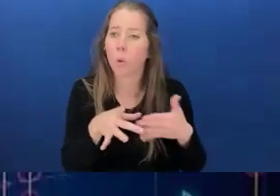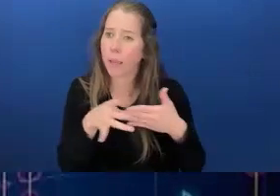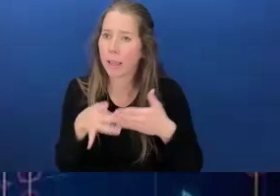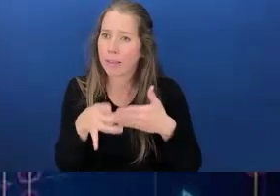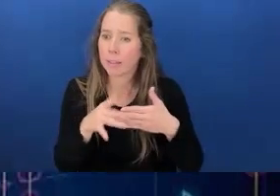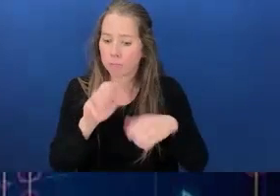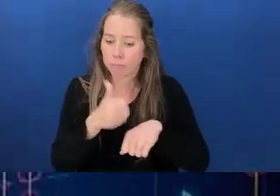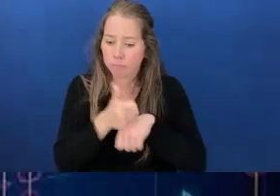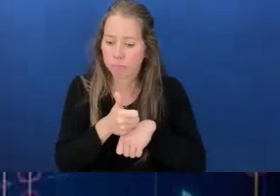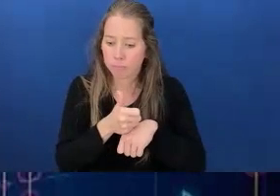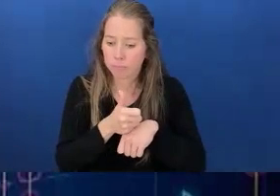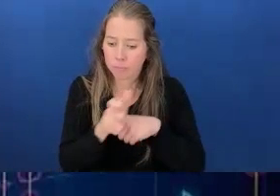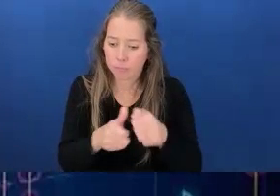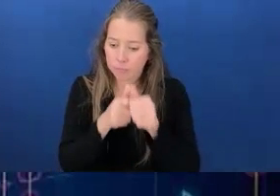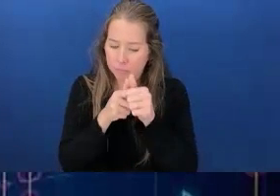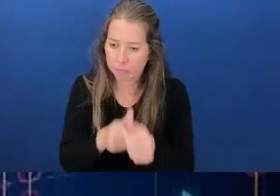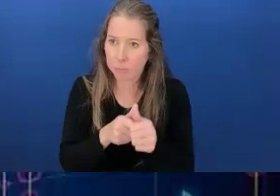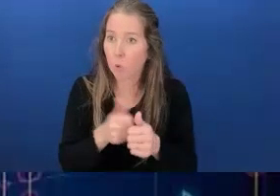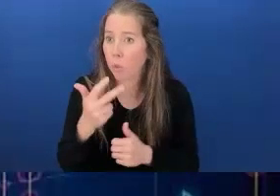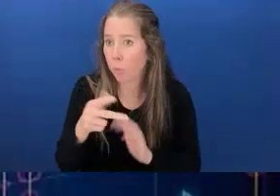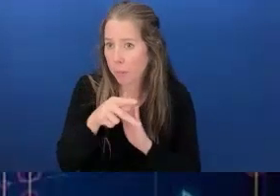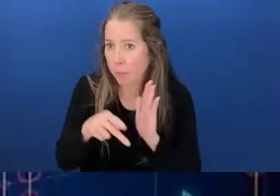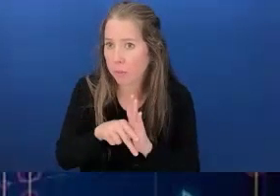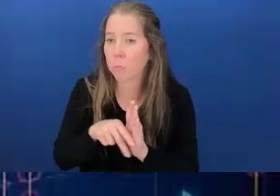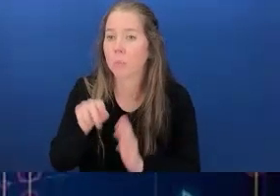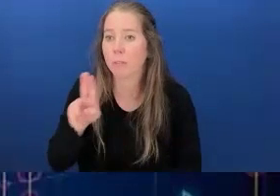organized according to 3 principles of UDL.